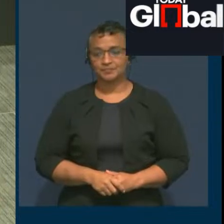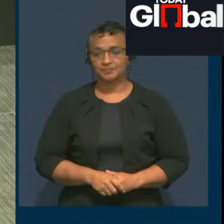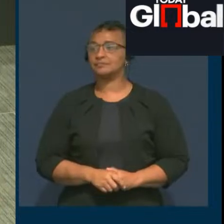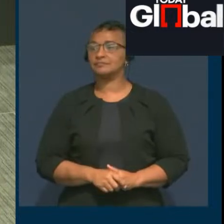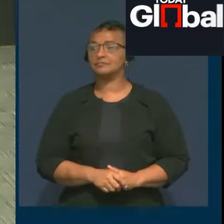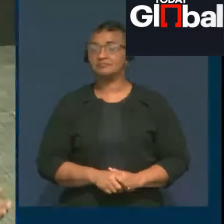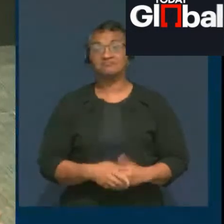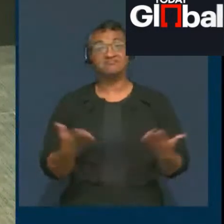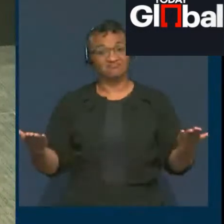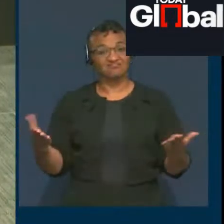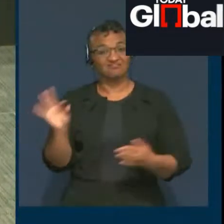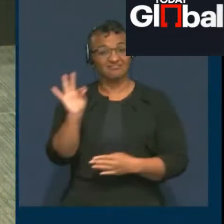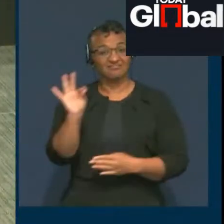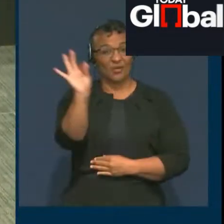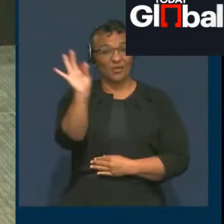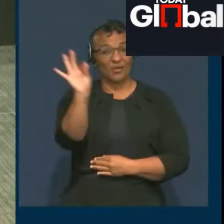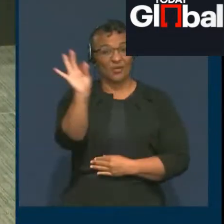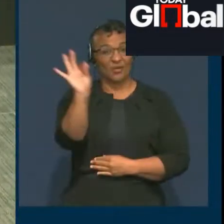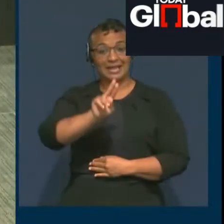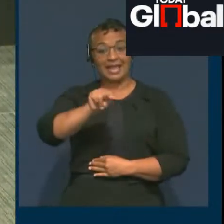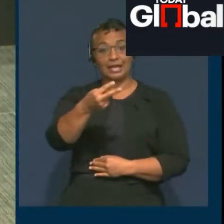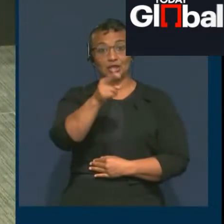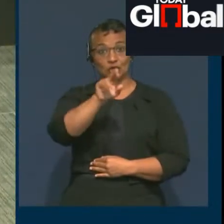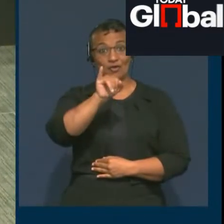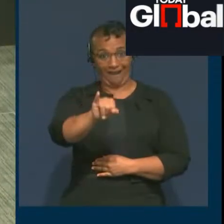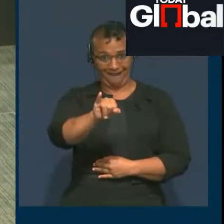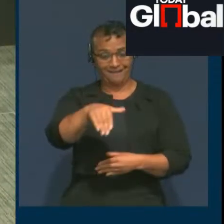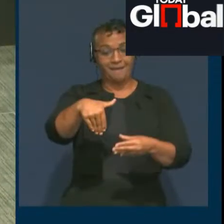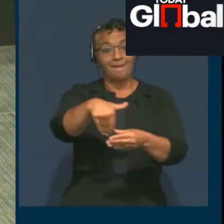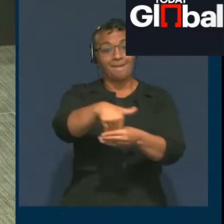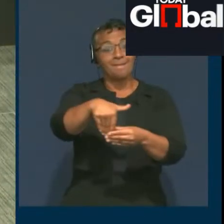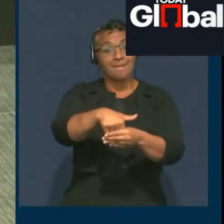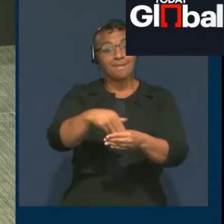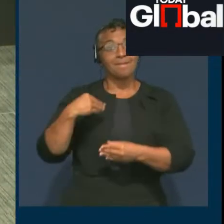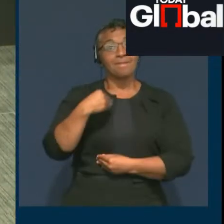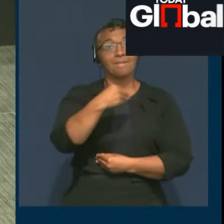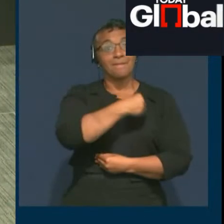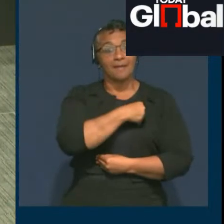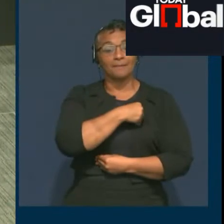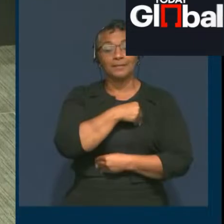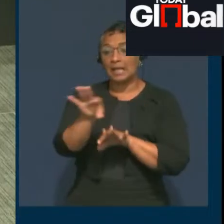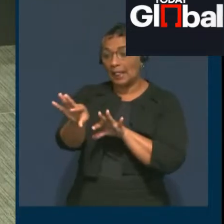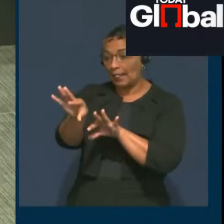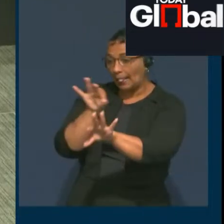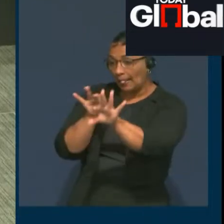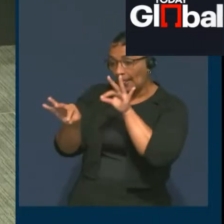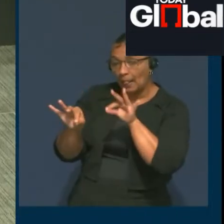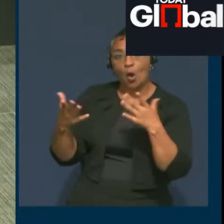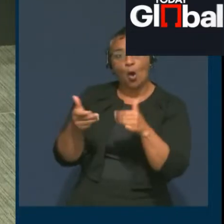Are the members selected or are they elected?